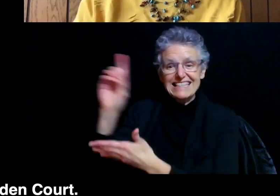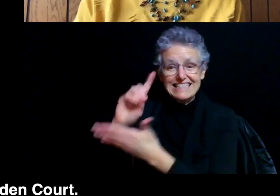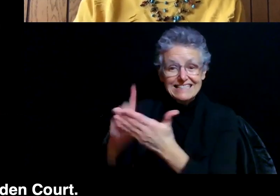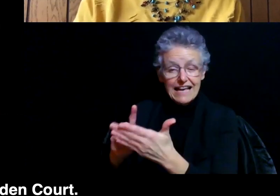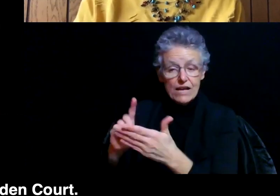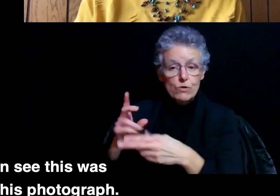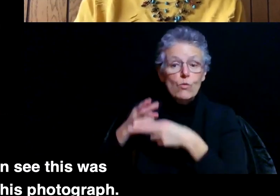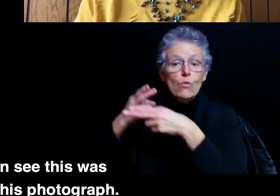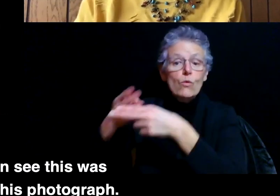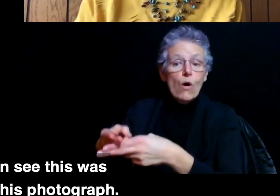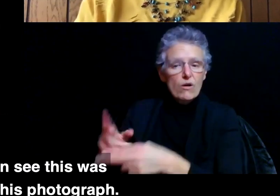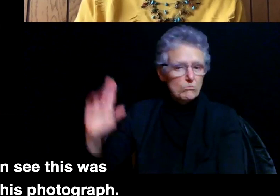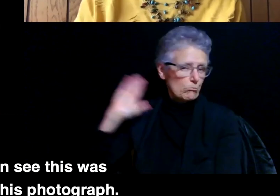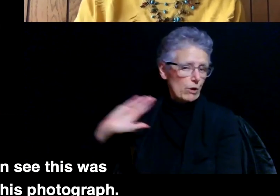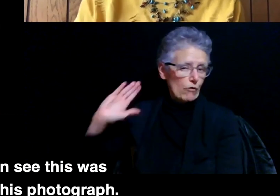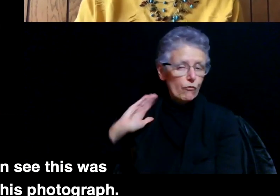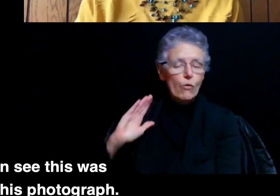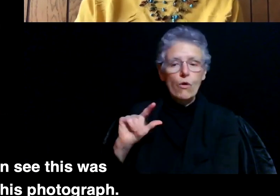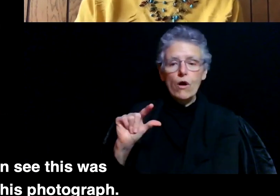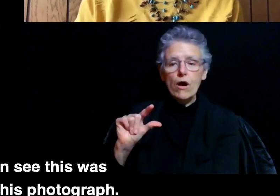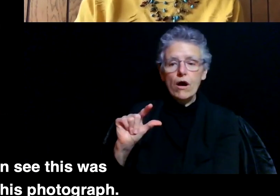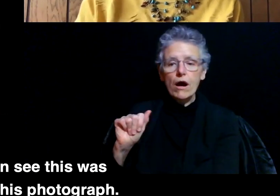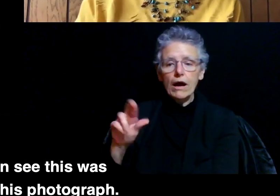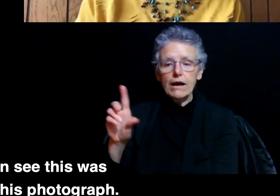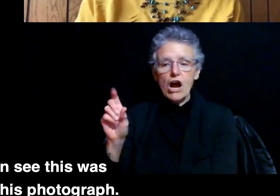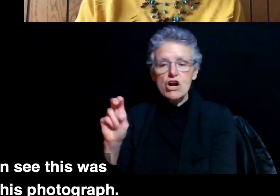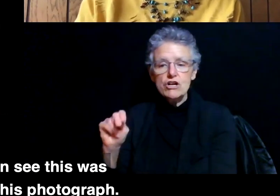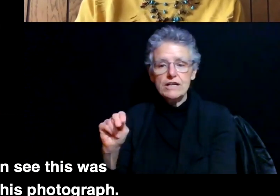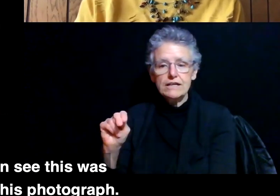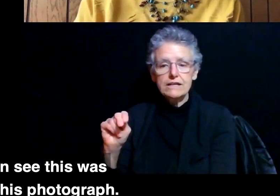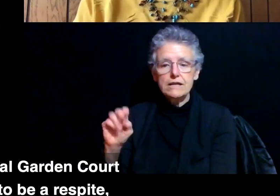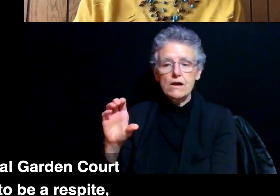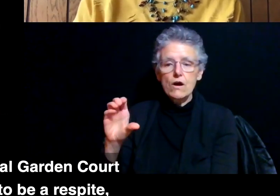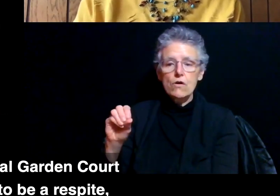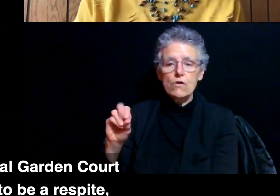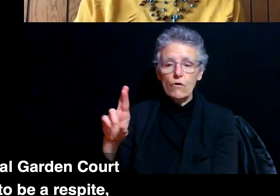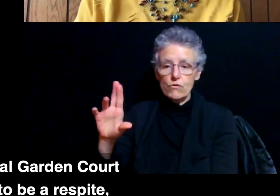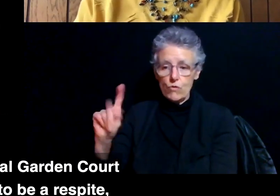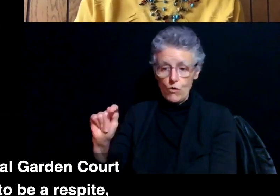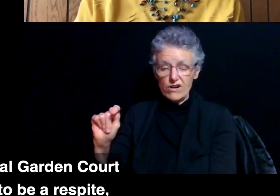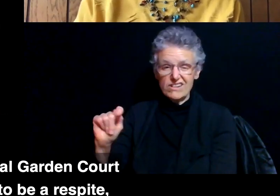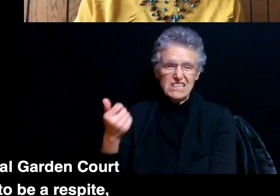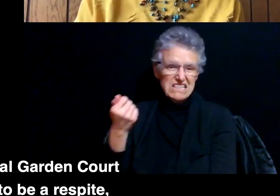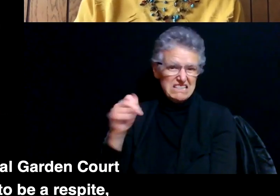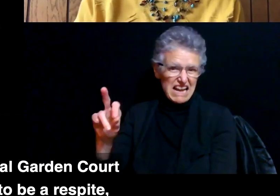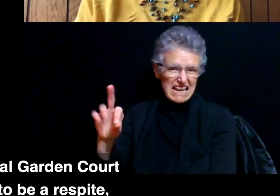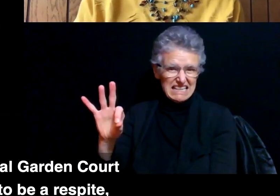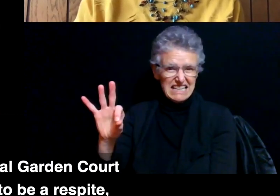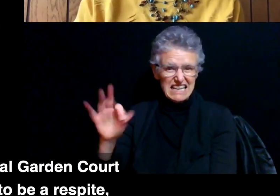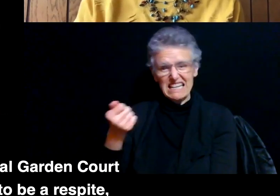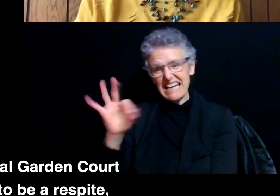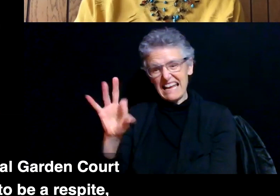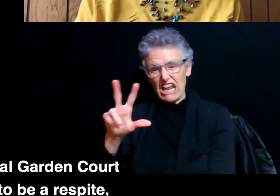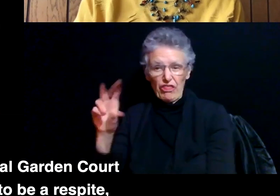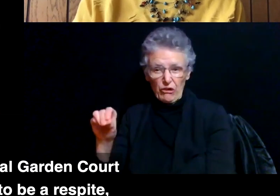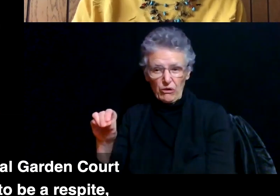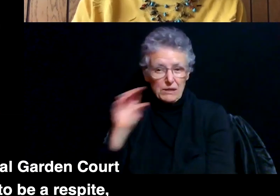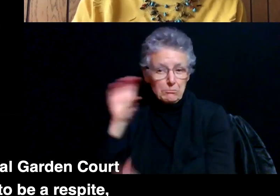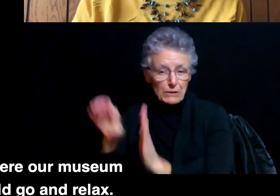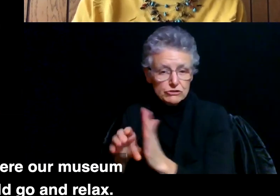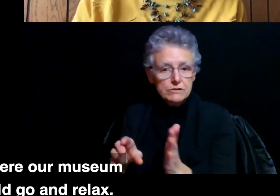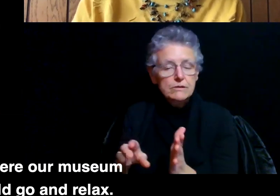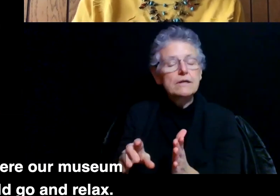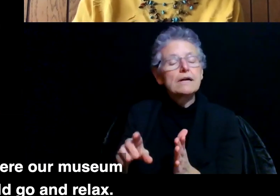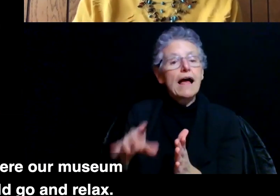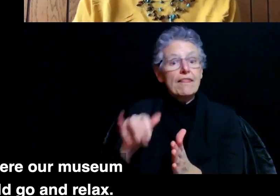the garden court. And you can see this was about 1930, this photograph. So the original garden court was meant to be a respite